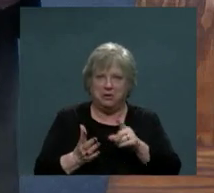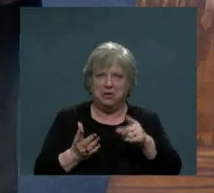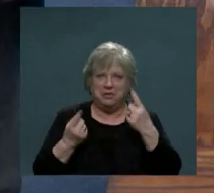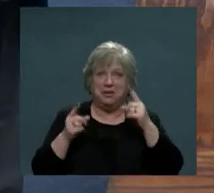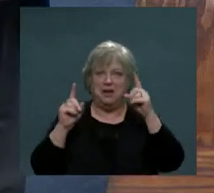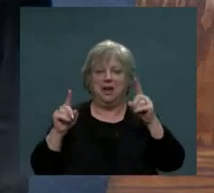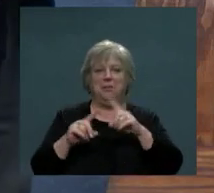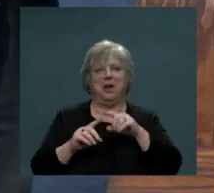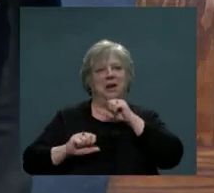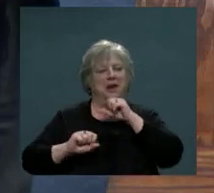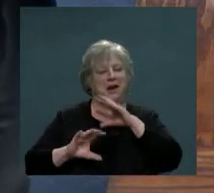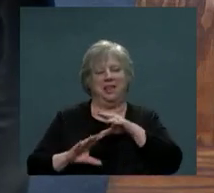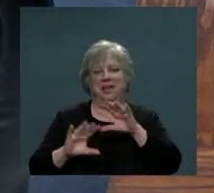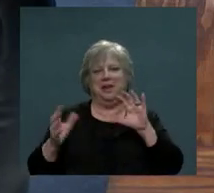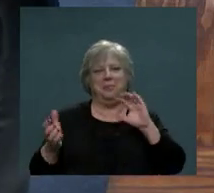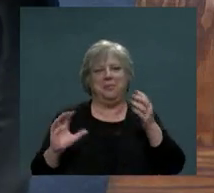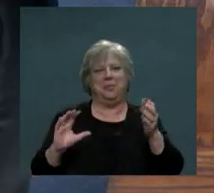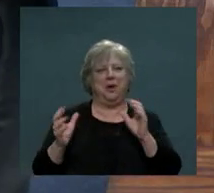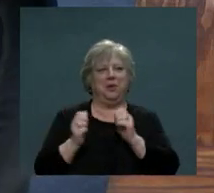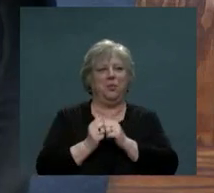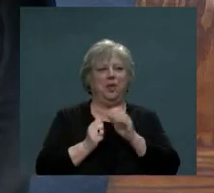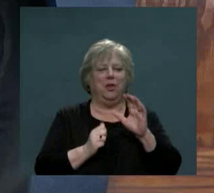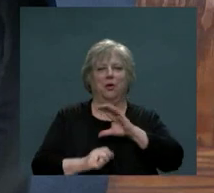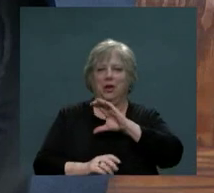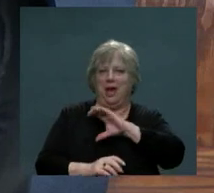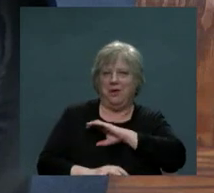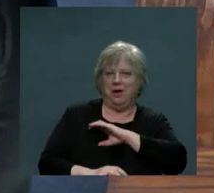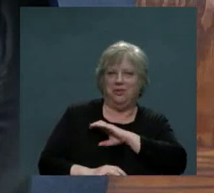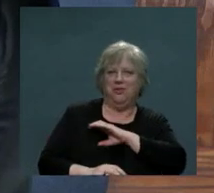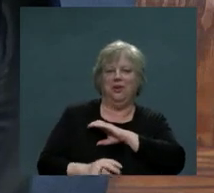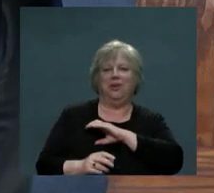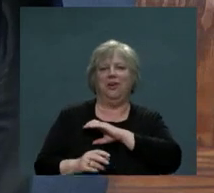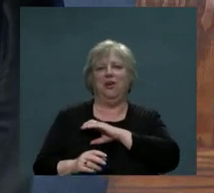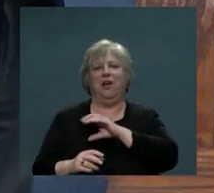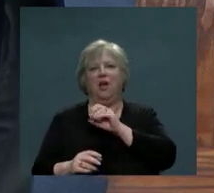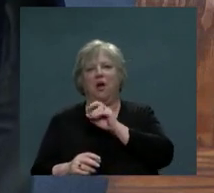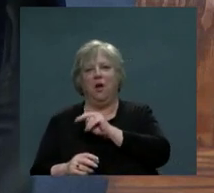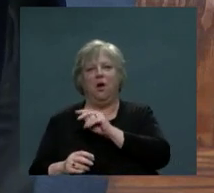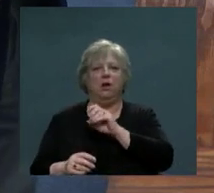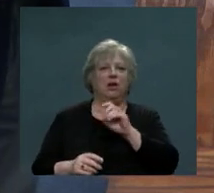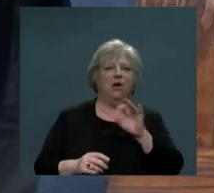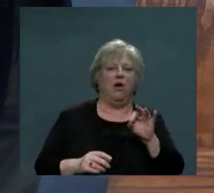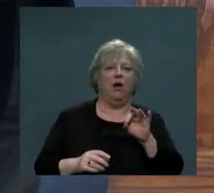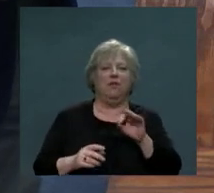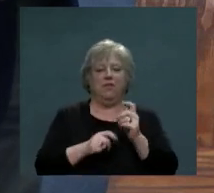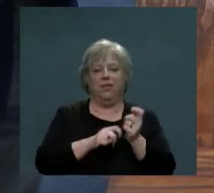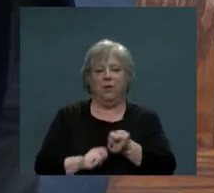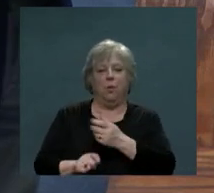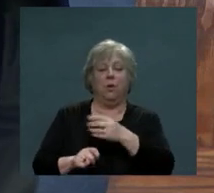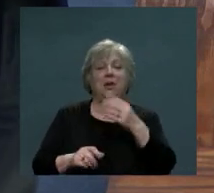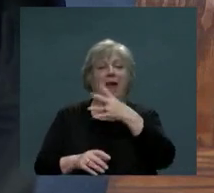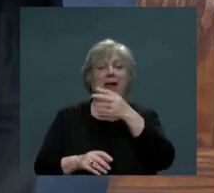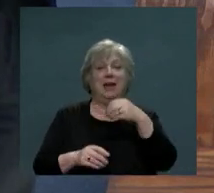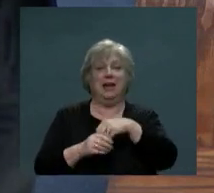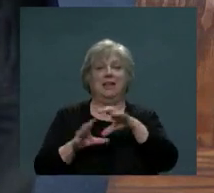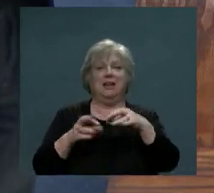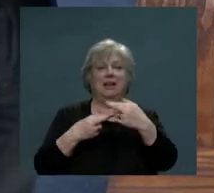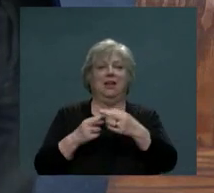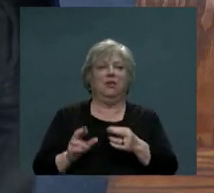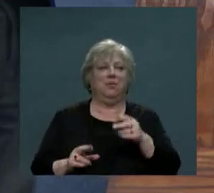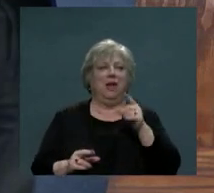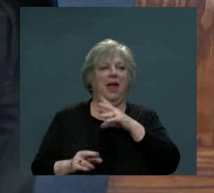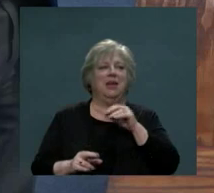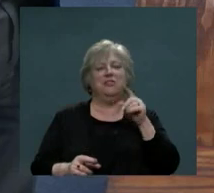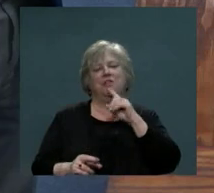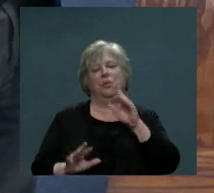that's nothing compared to her character on and off the course and in the classroom. And she's just a